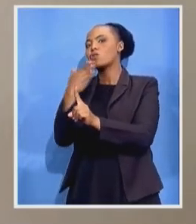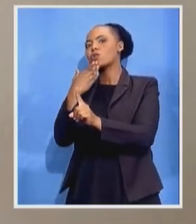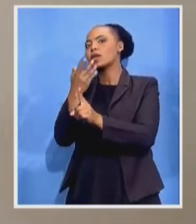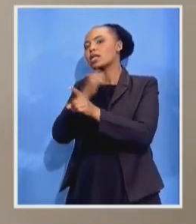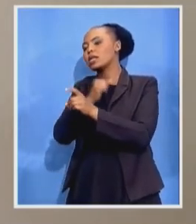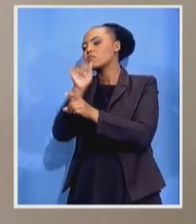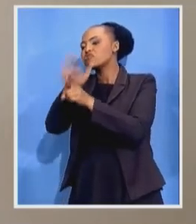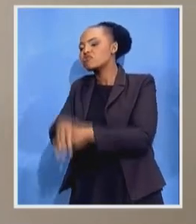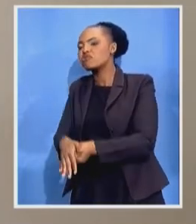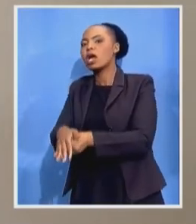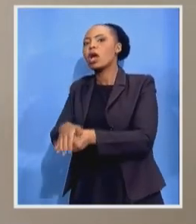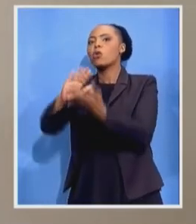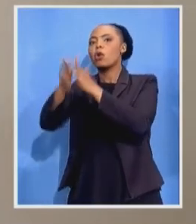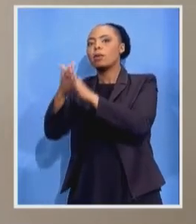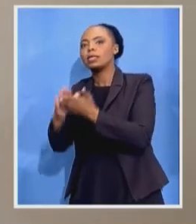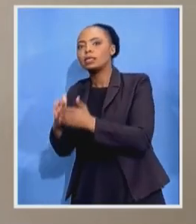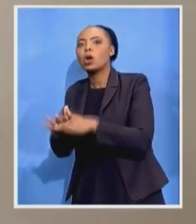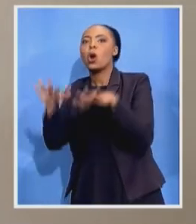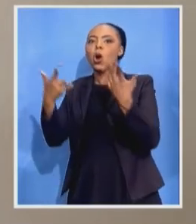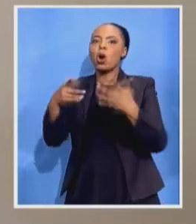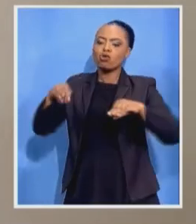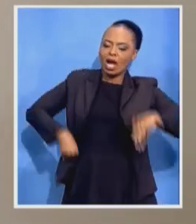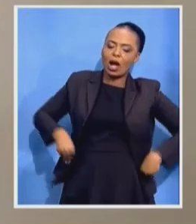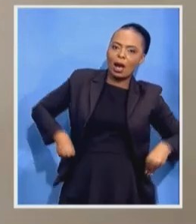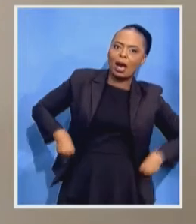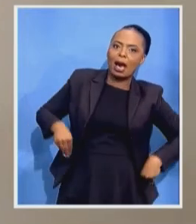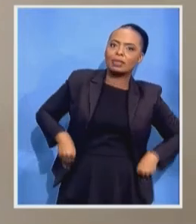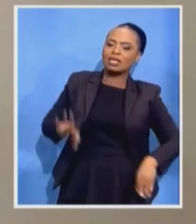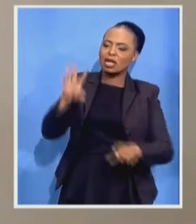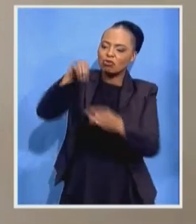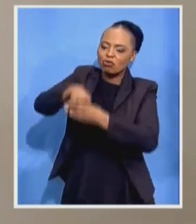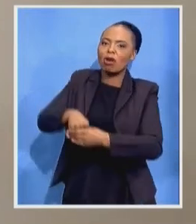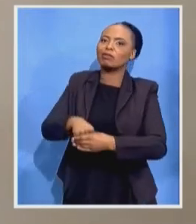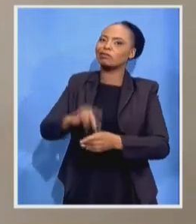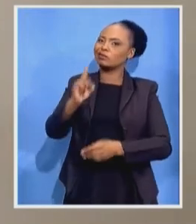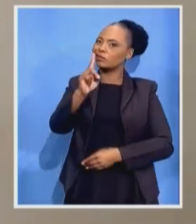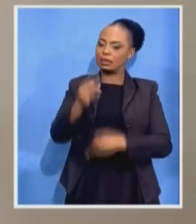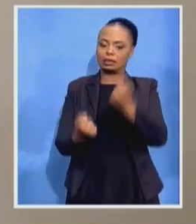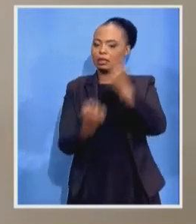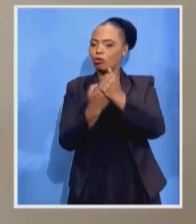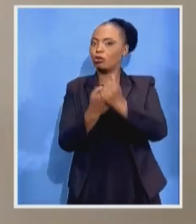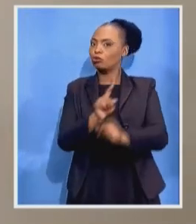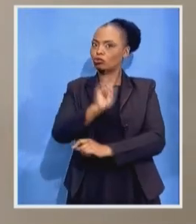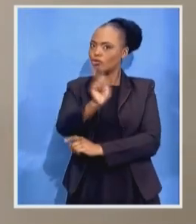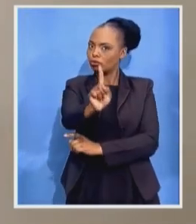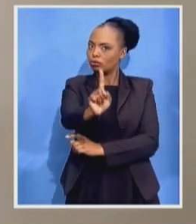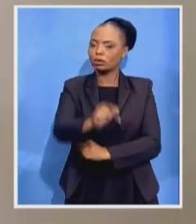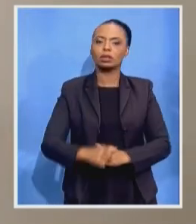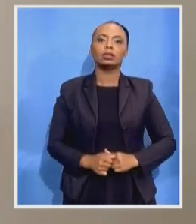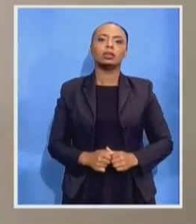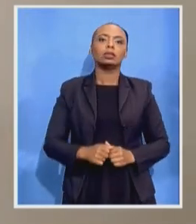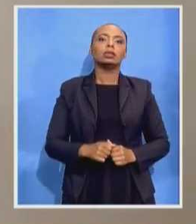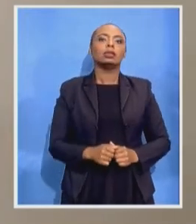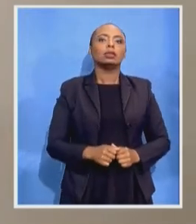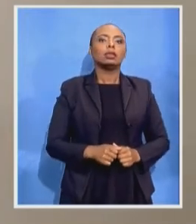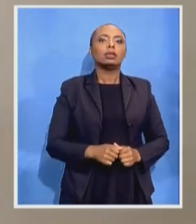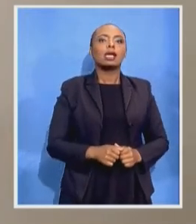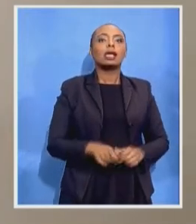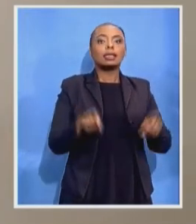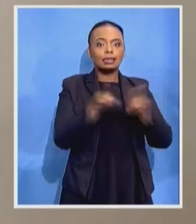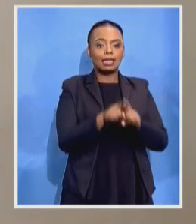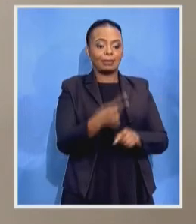are emanating from factional slates. We must also say we welcome the